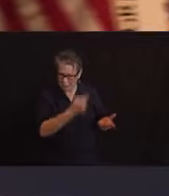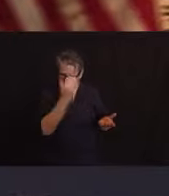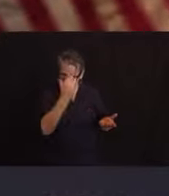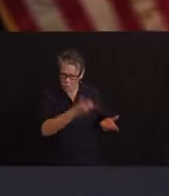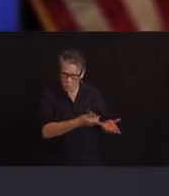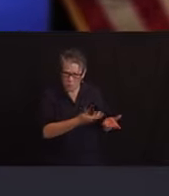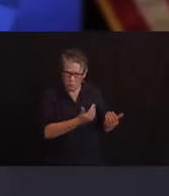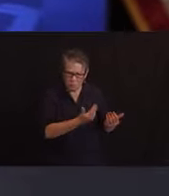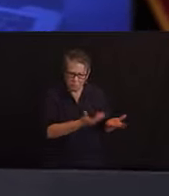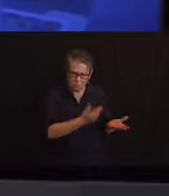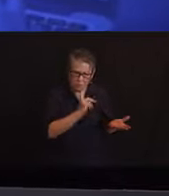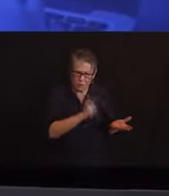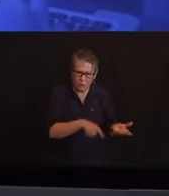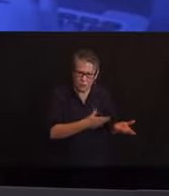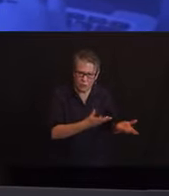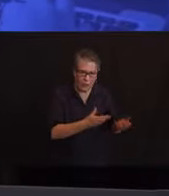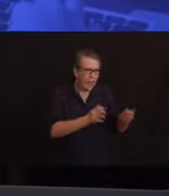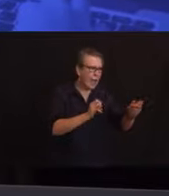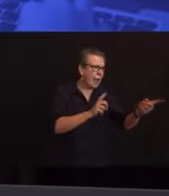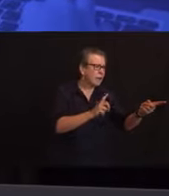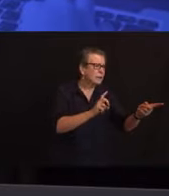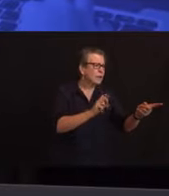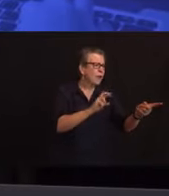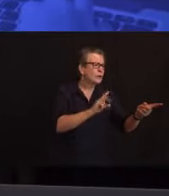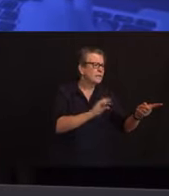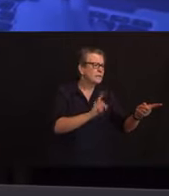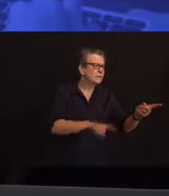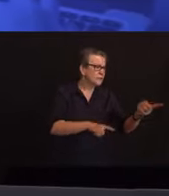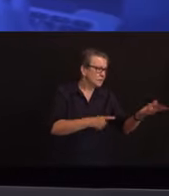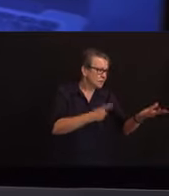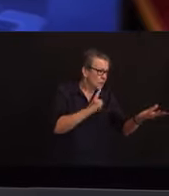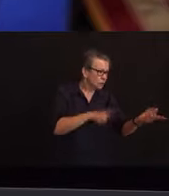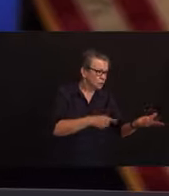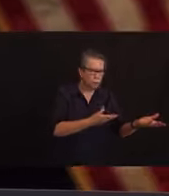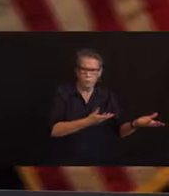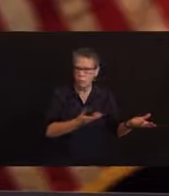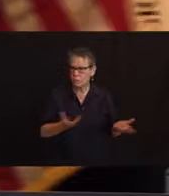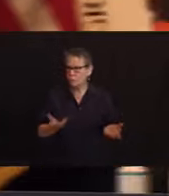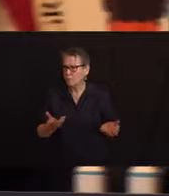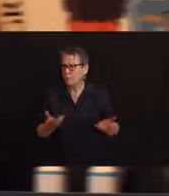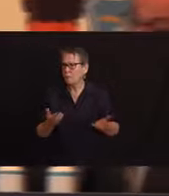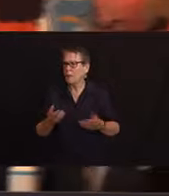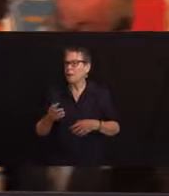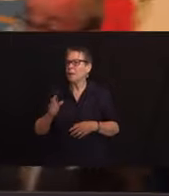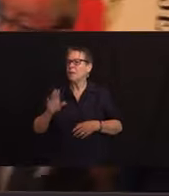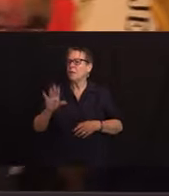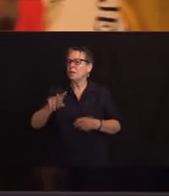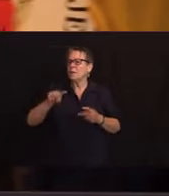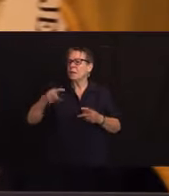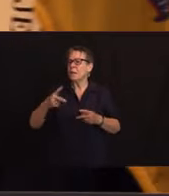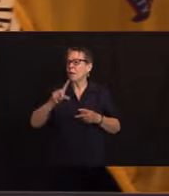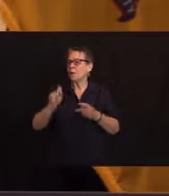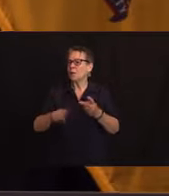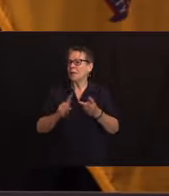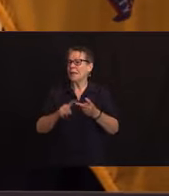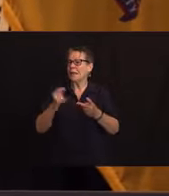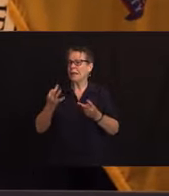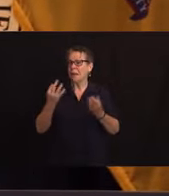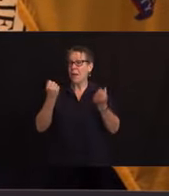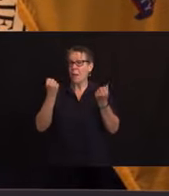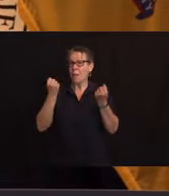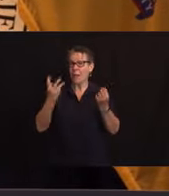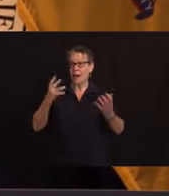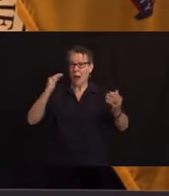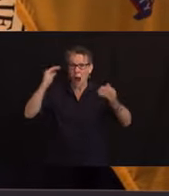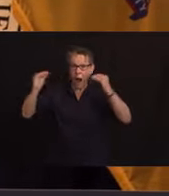or Ed may have that. And secondly, the impact, I think your second question was, if you get a lot of adults vaccinated,